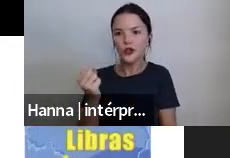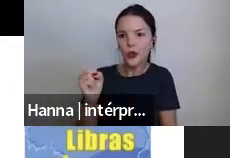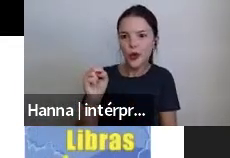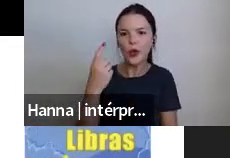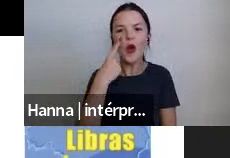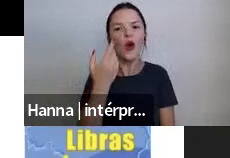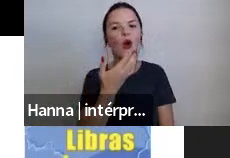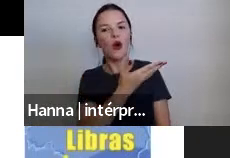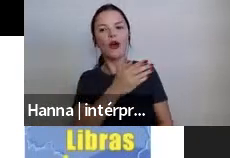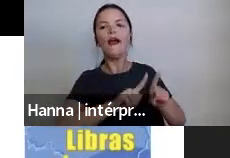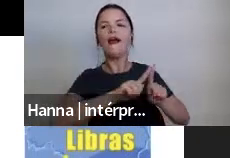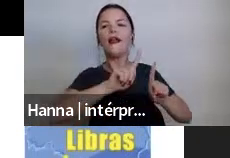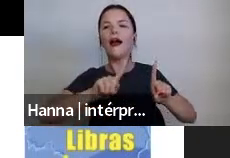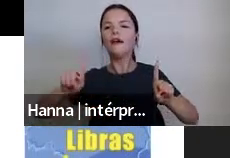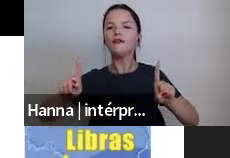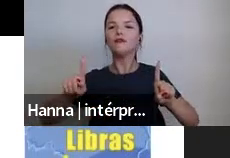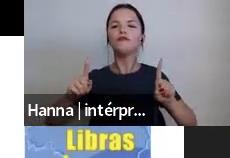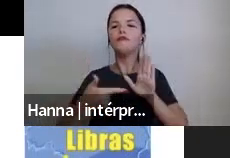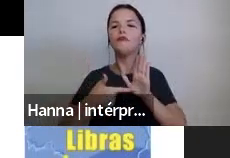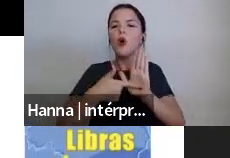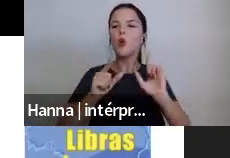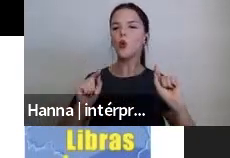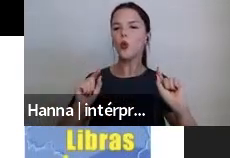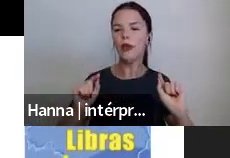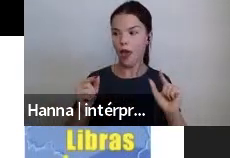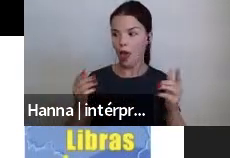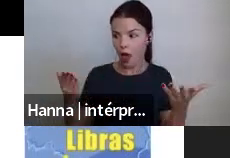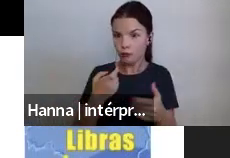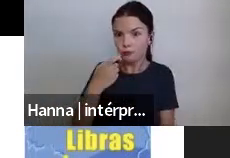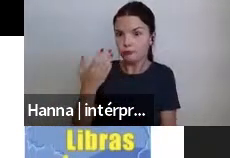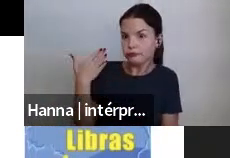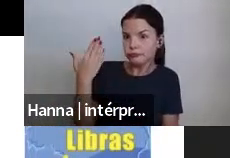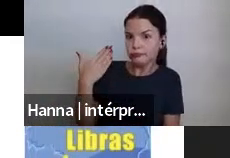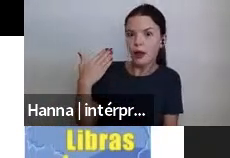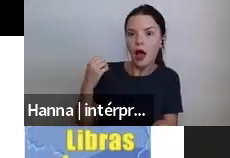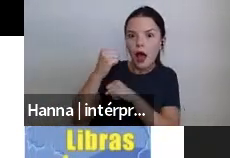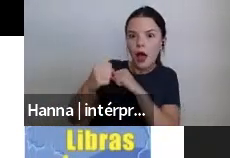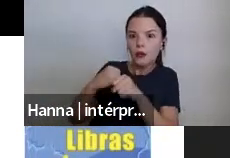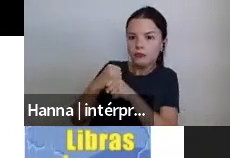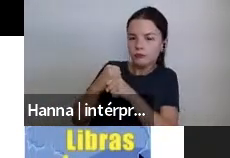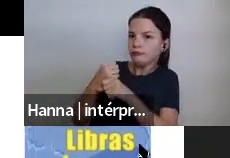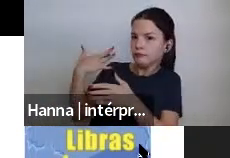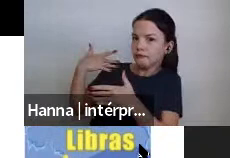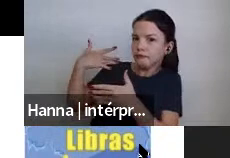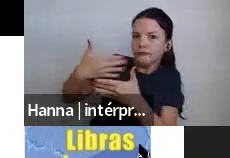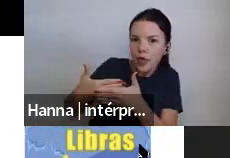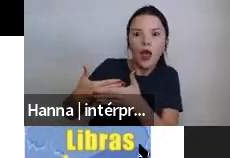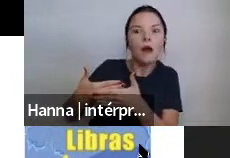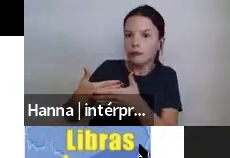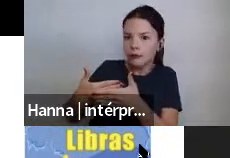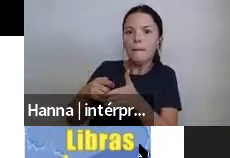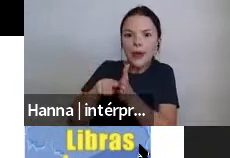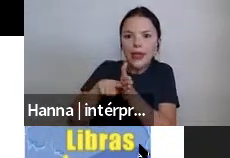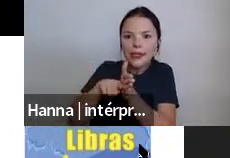graph, recently we have an increase in the number of publications, and that's because